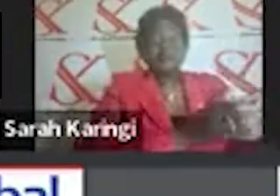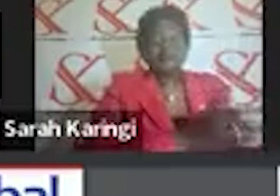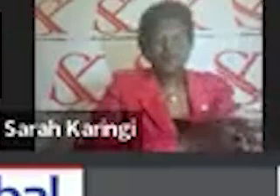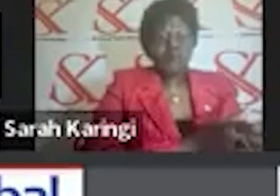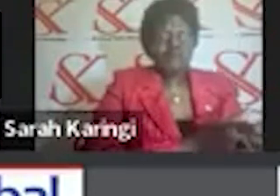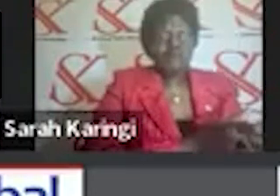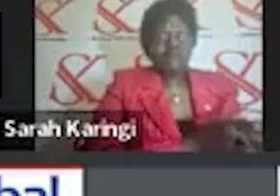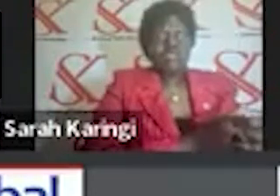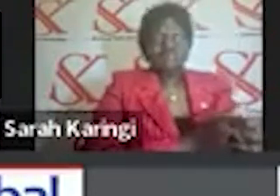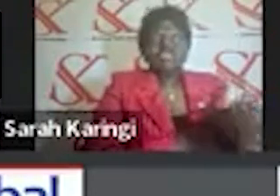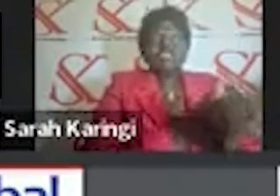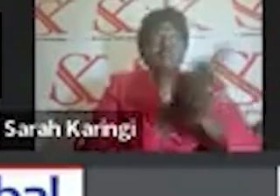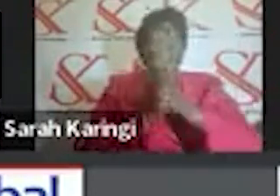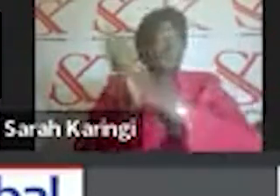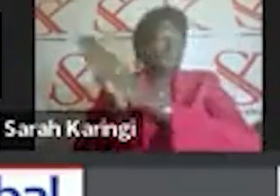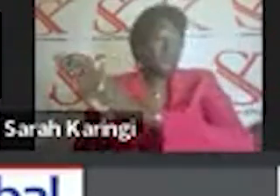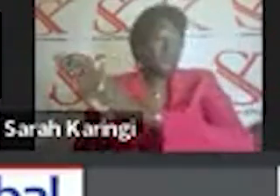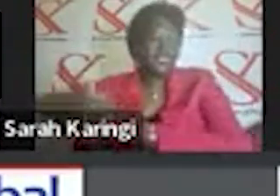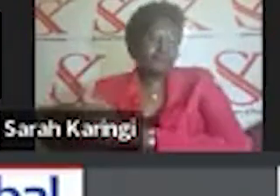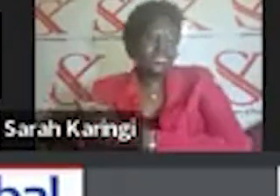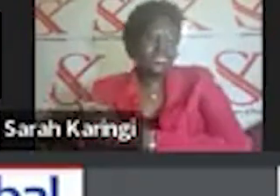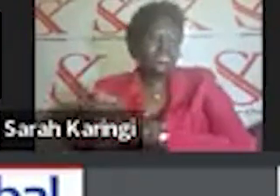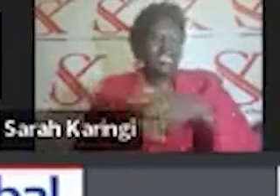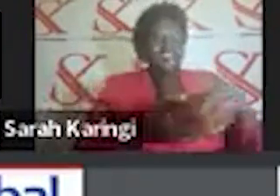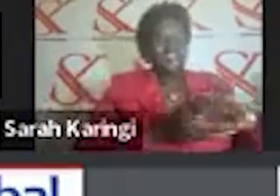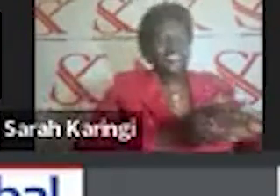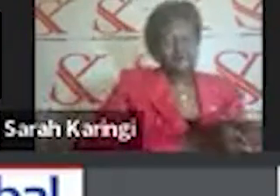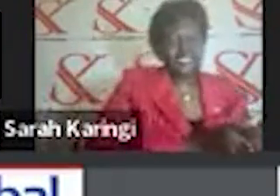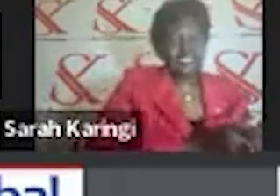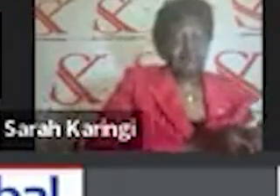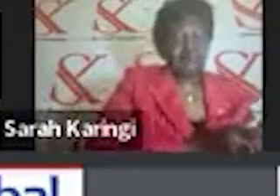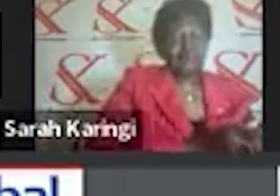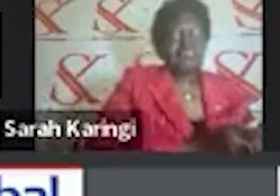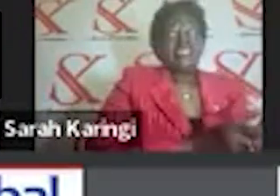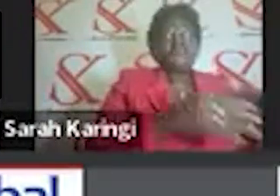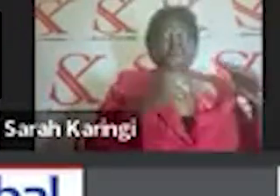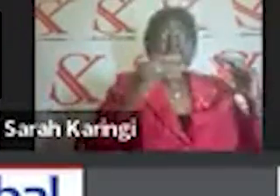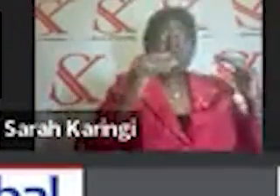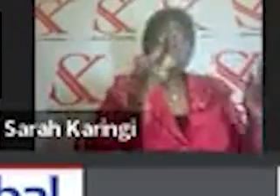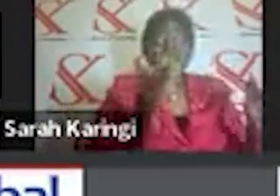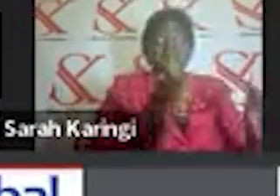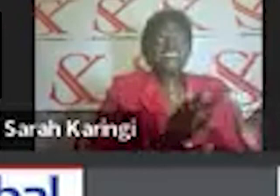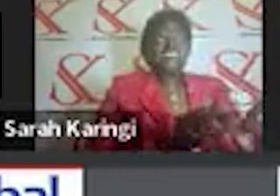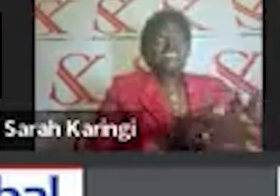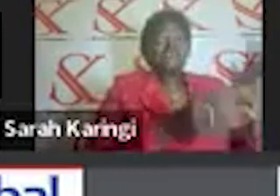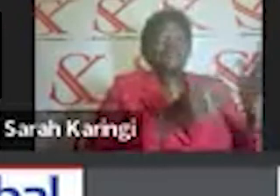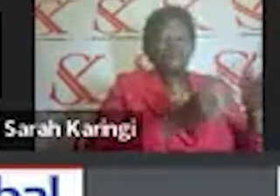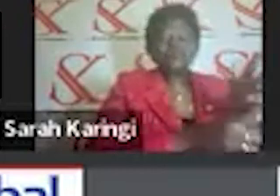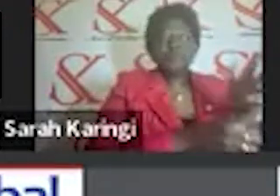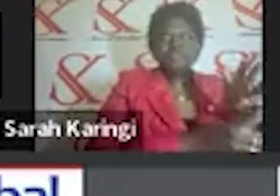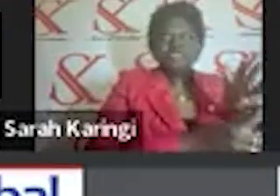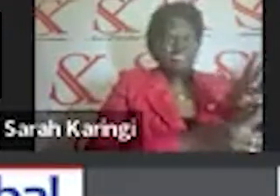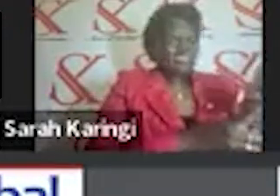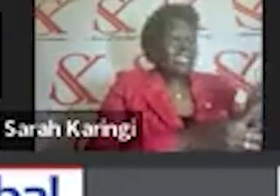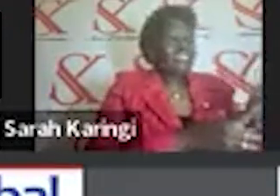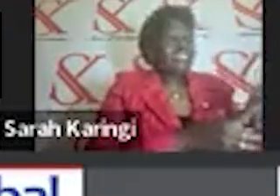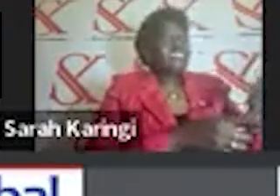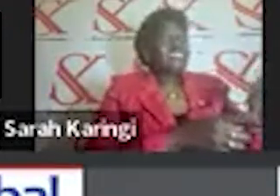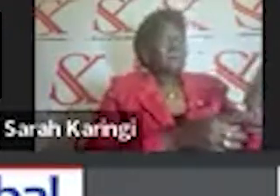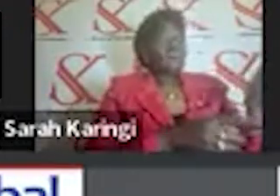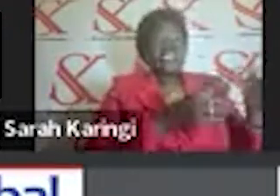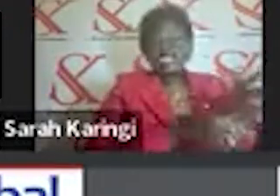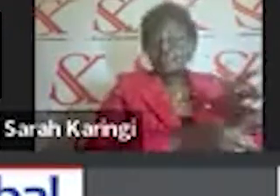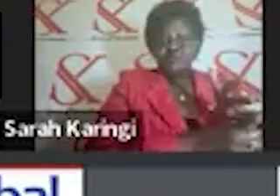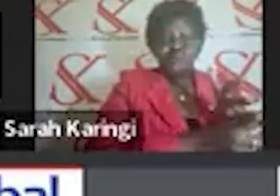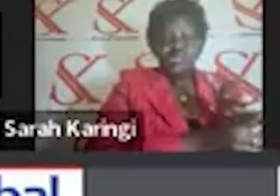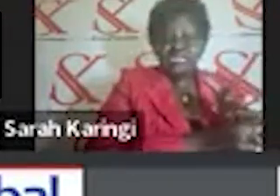working from a home, you can of course also make money as you save money. So many people learned either how to cook, others learned